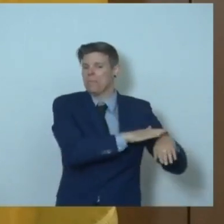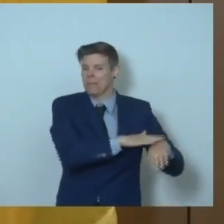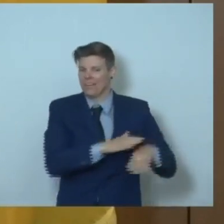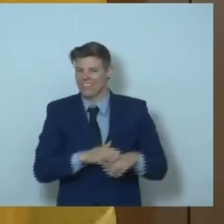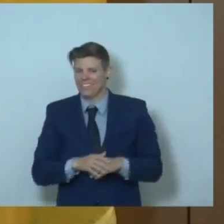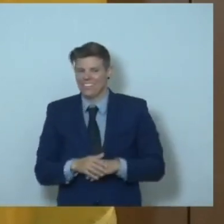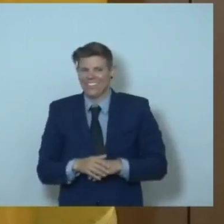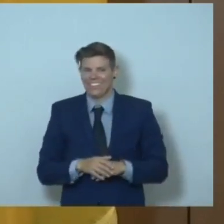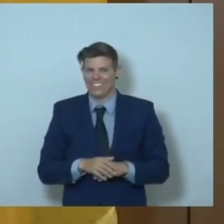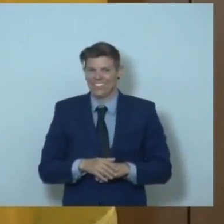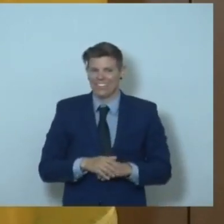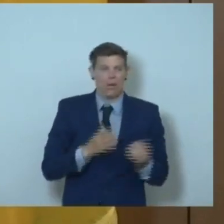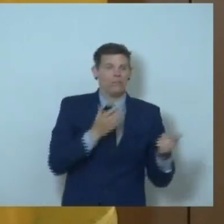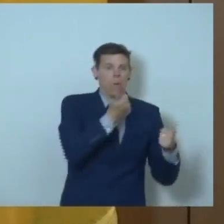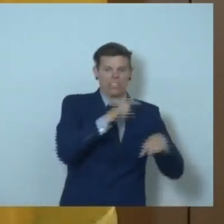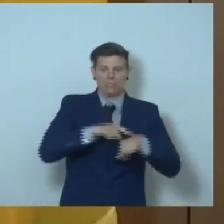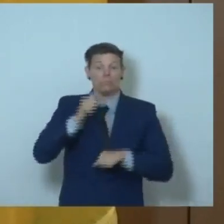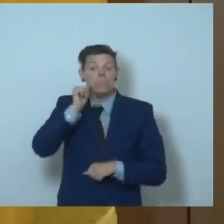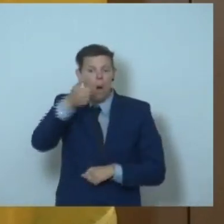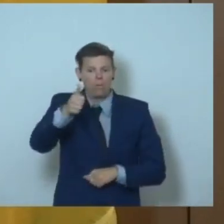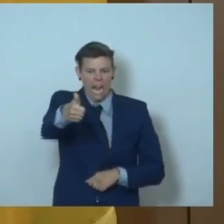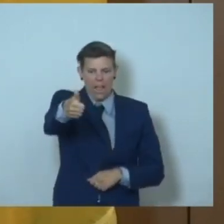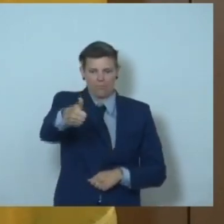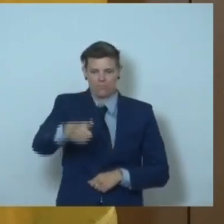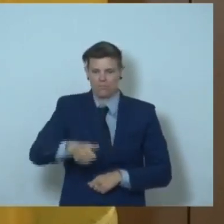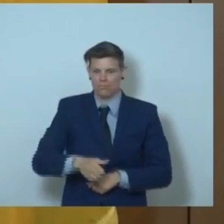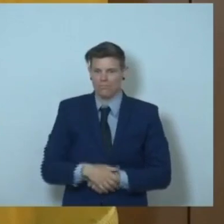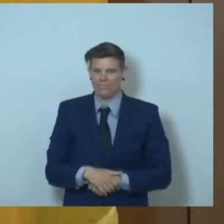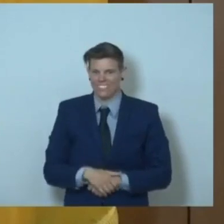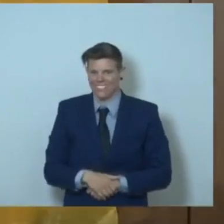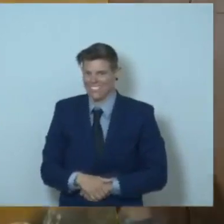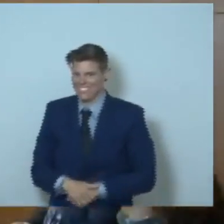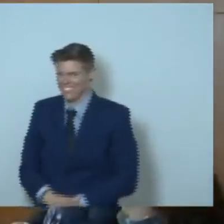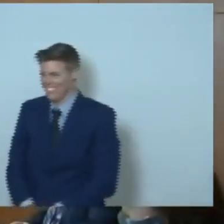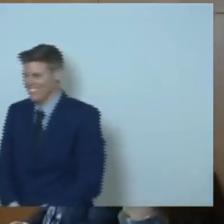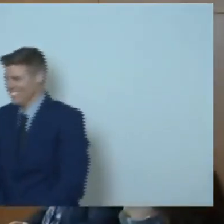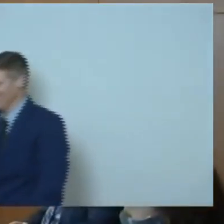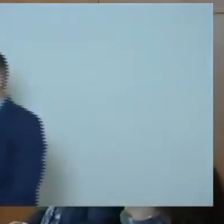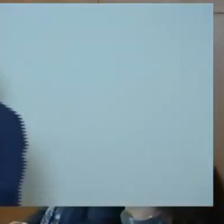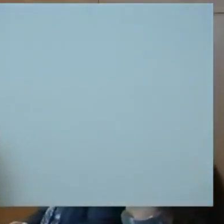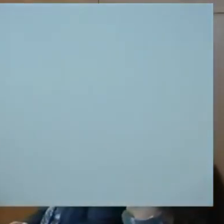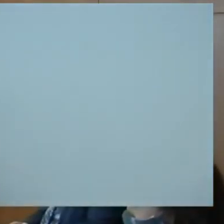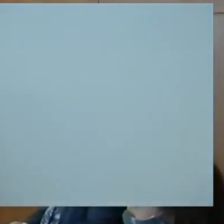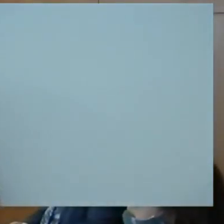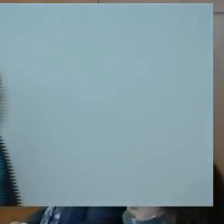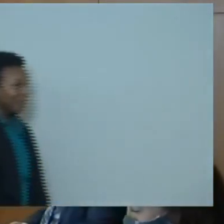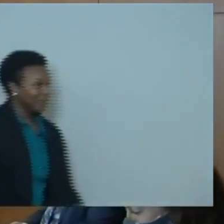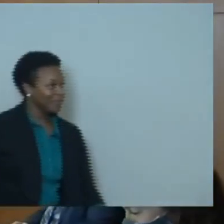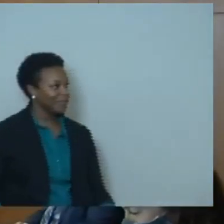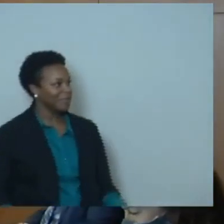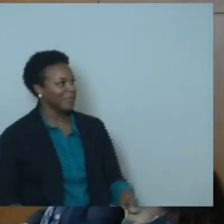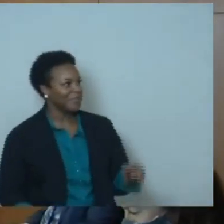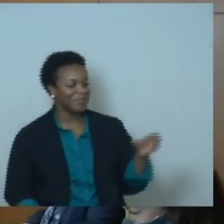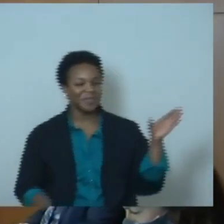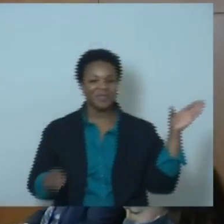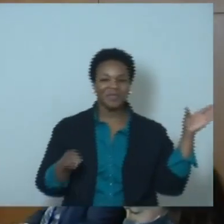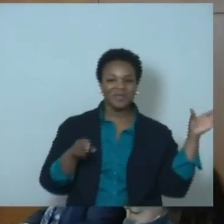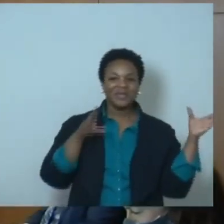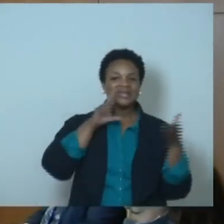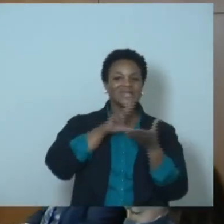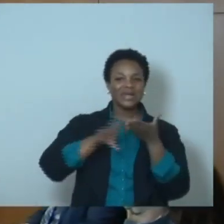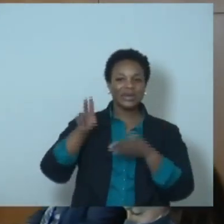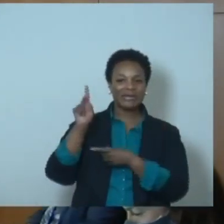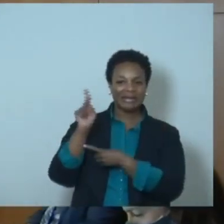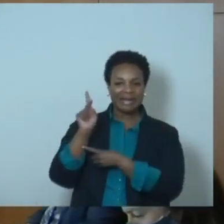What time? 10 o'clock. Oh, Secretary Kunkel, I'm sorry. Thank you, Governor. Yeah. I would like to add, too, that the federal